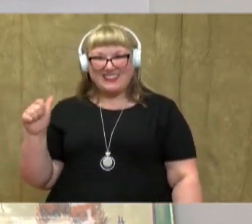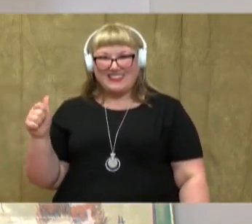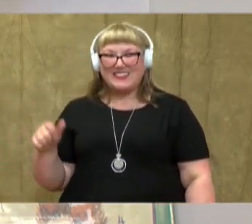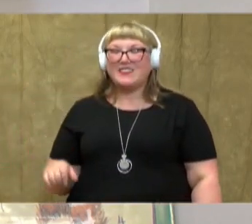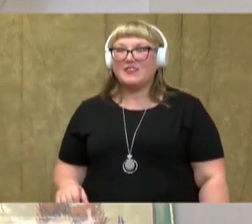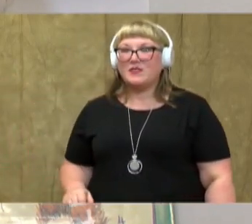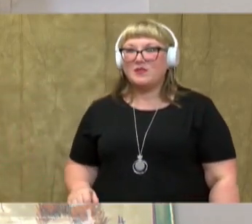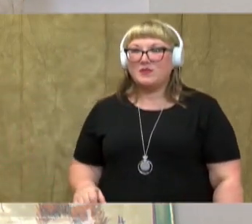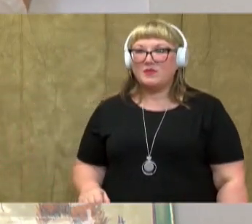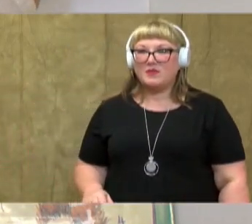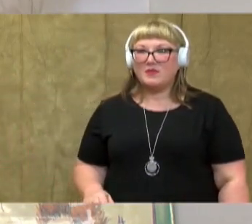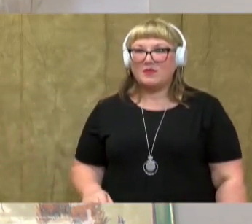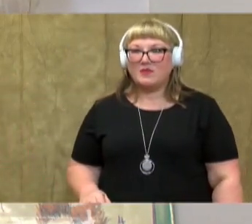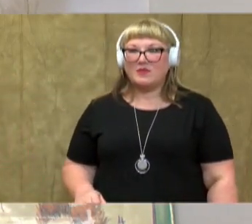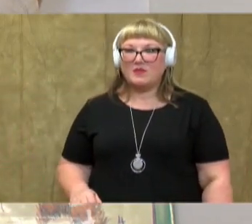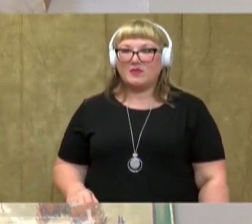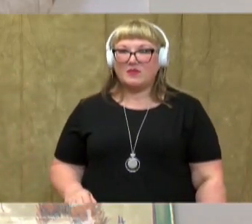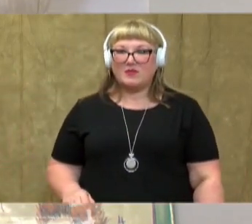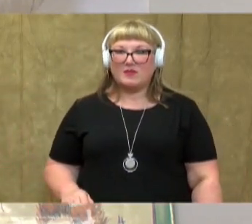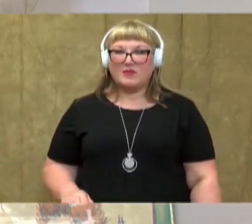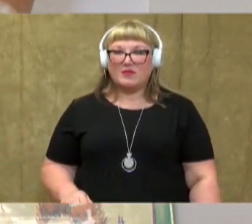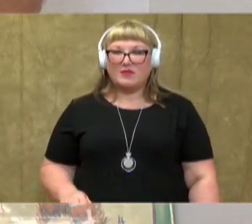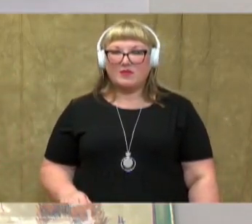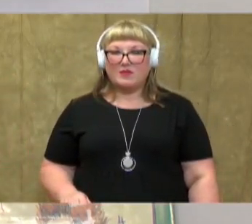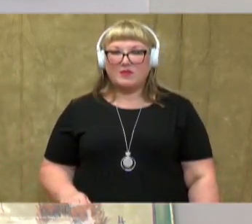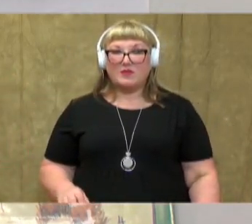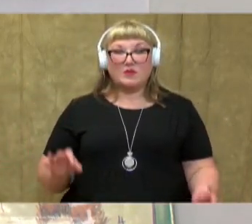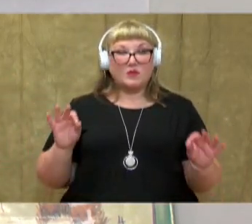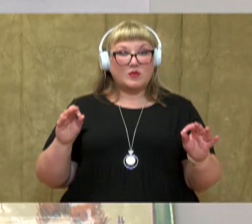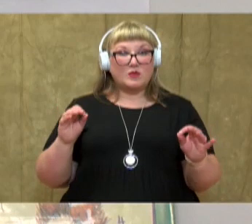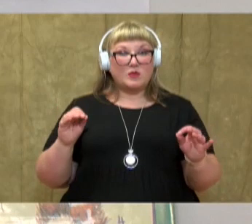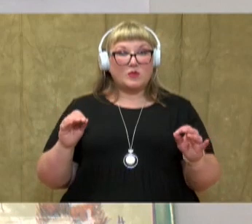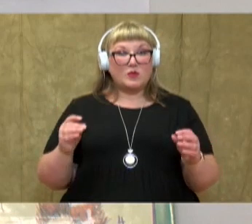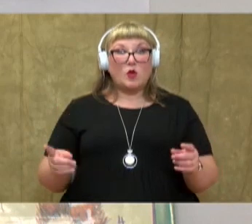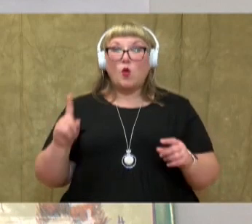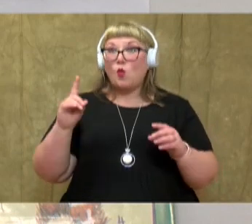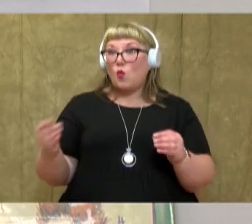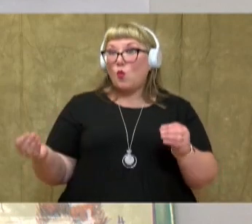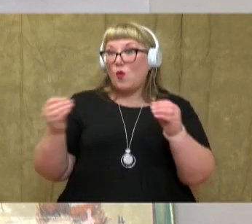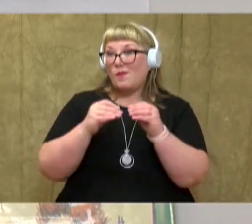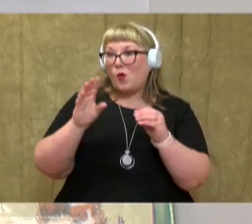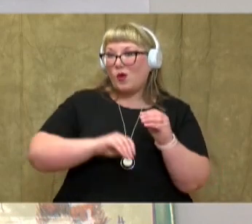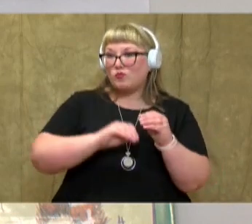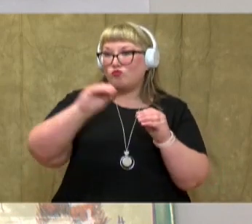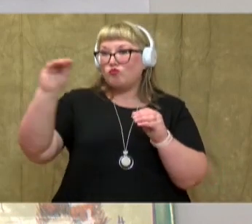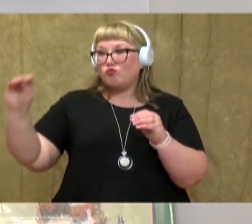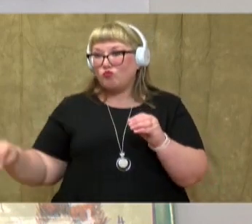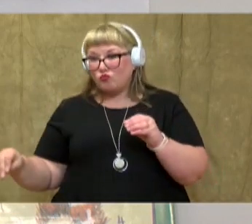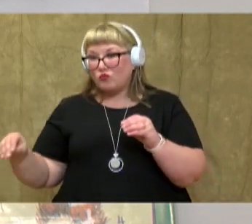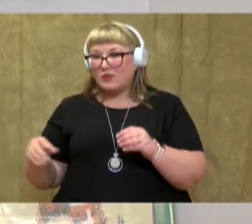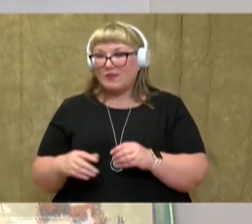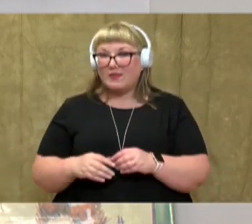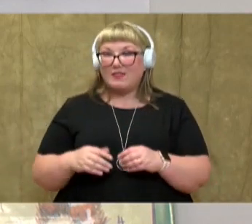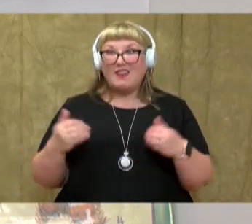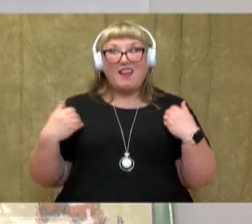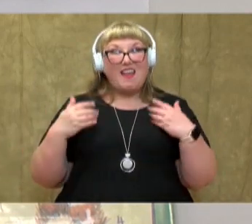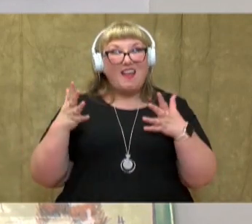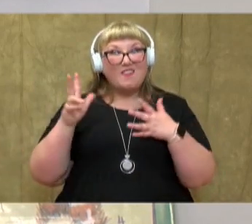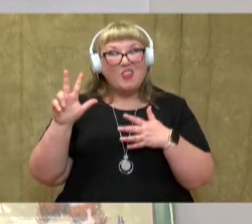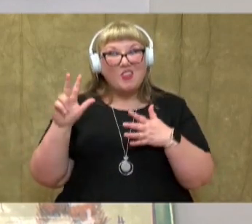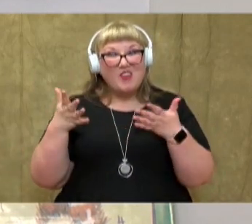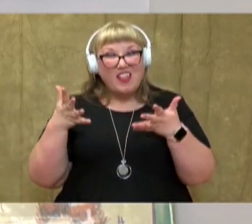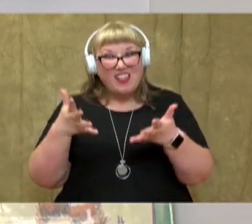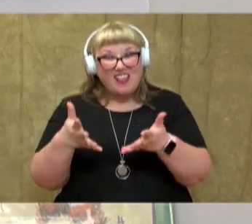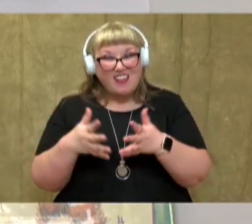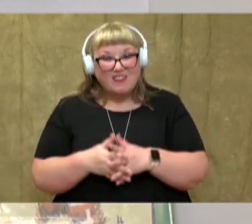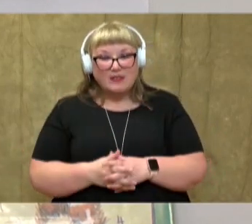10. Great job. All right, let's move one more guinea pig over. We only have 3 more